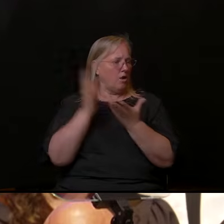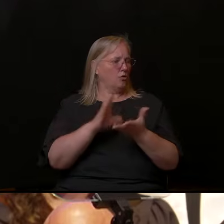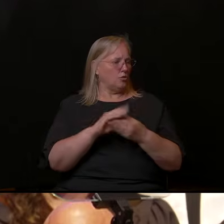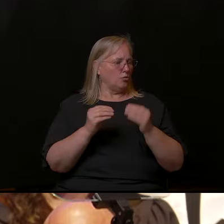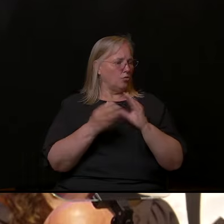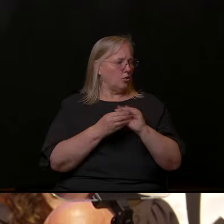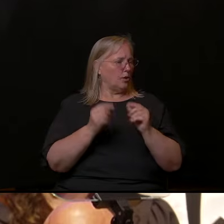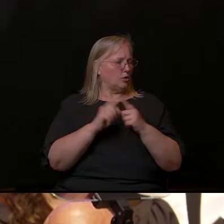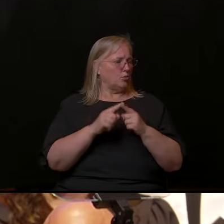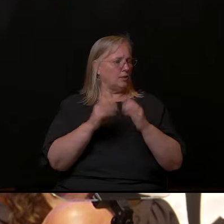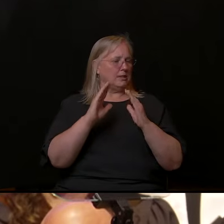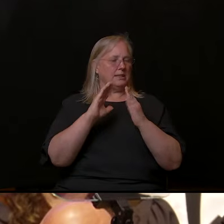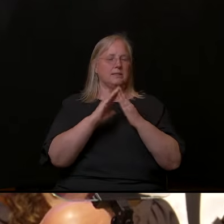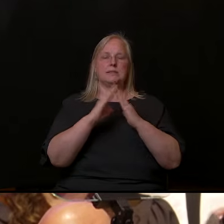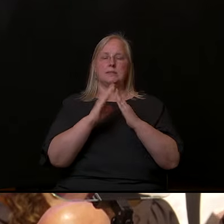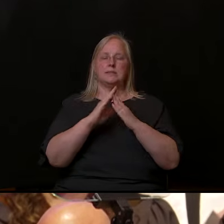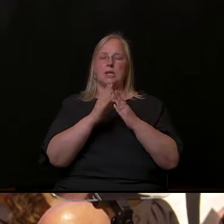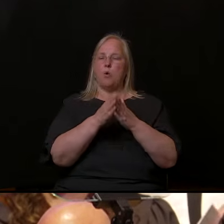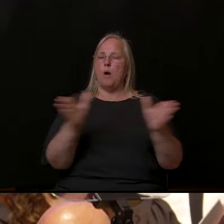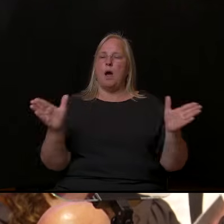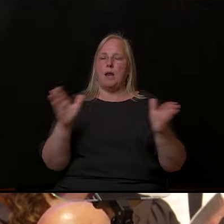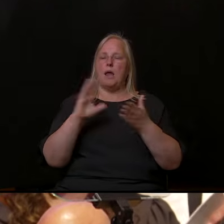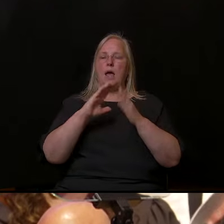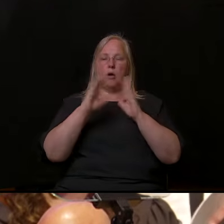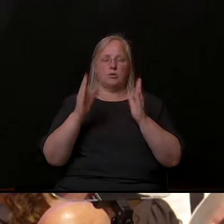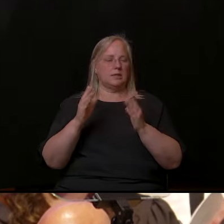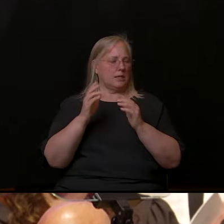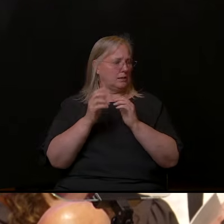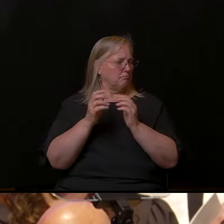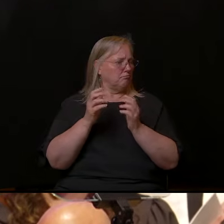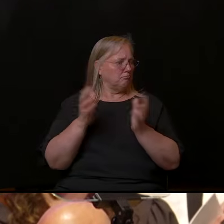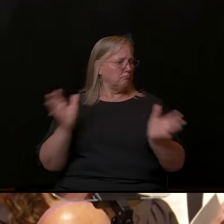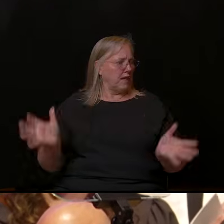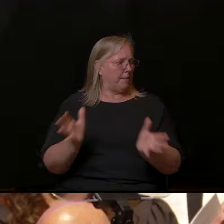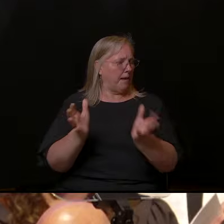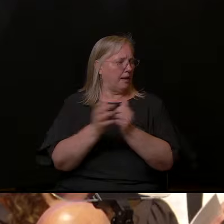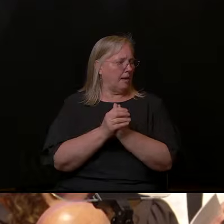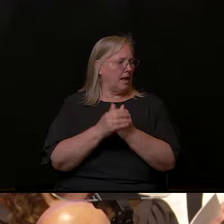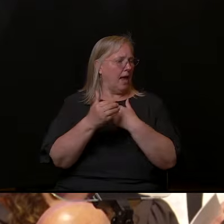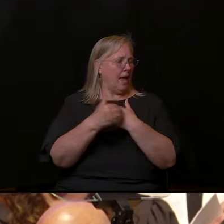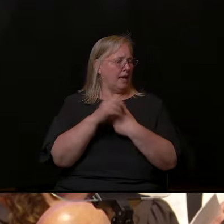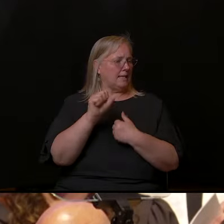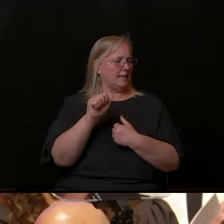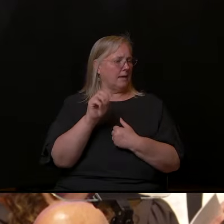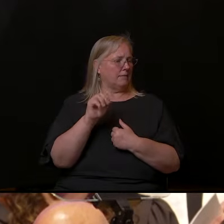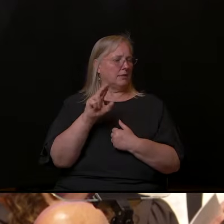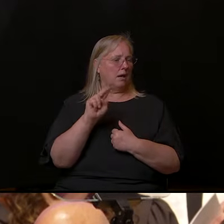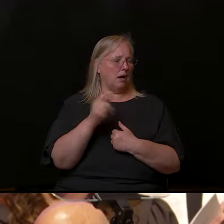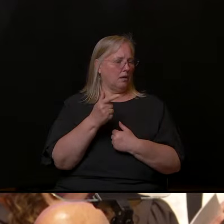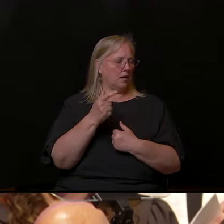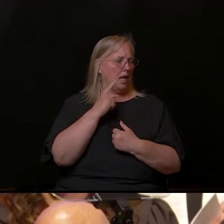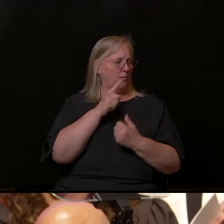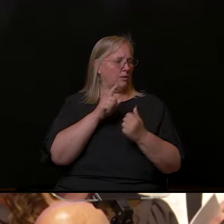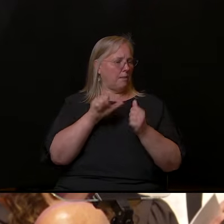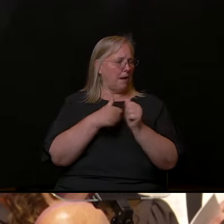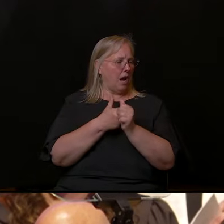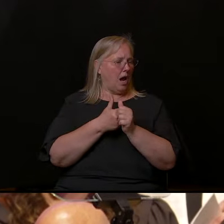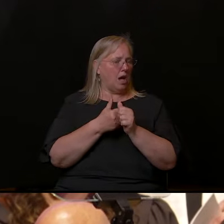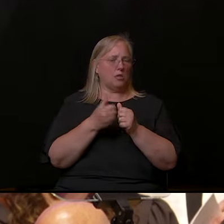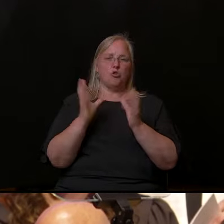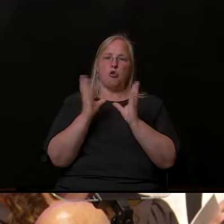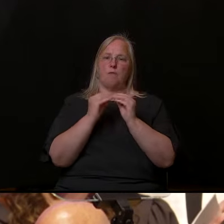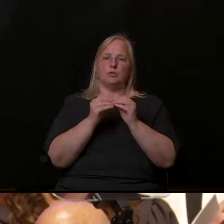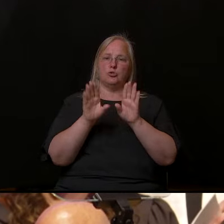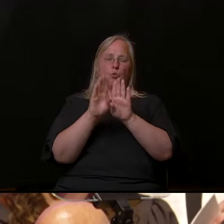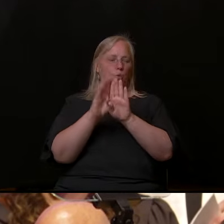was behind conference doors, bringing teams across regions, facing our differences, and